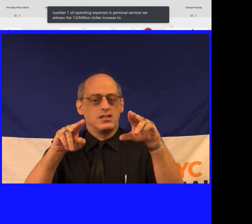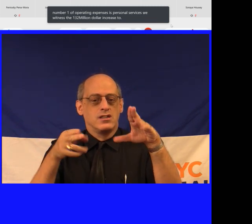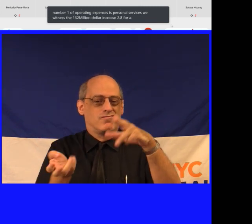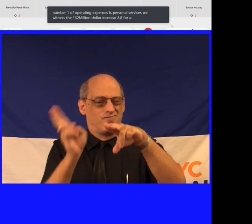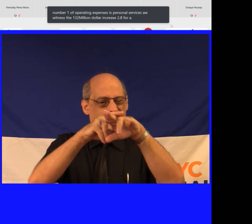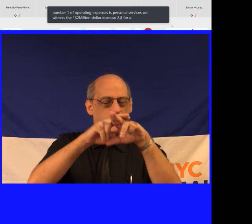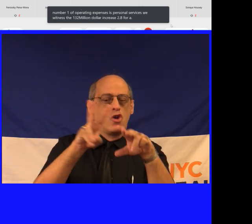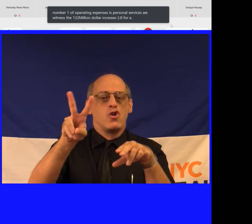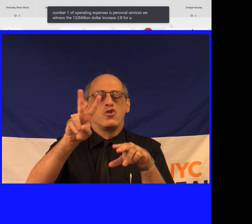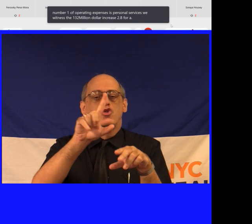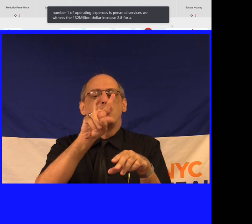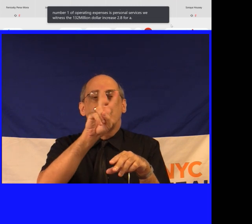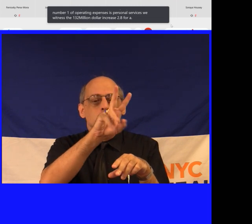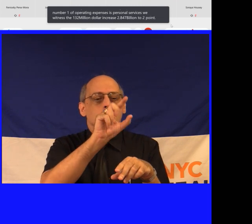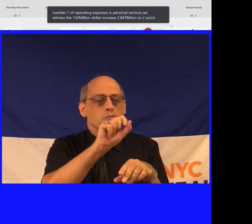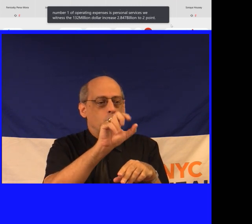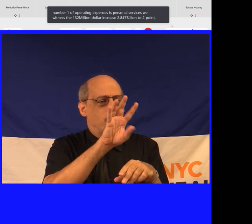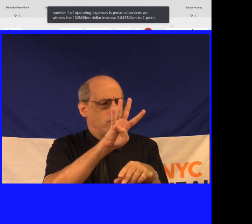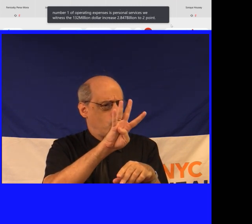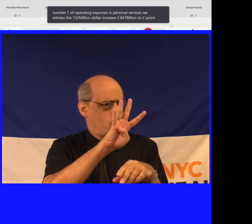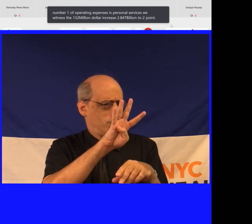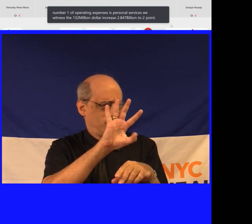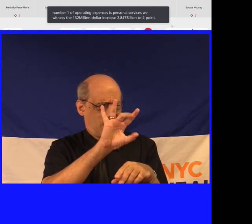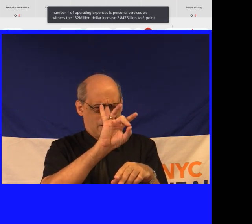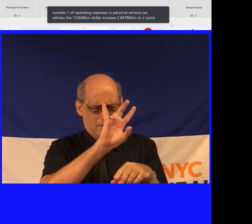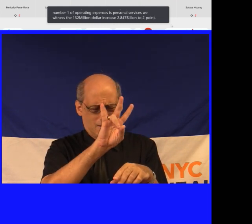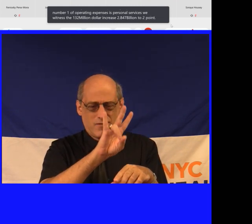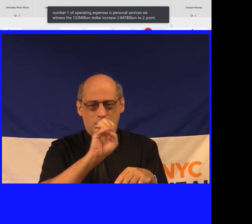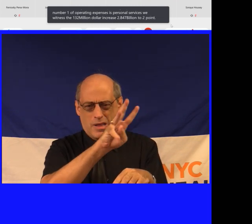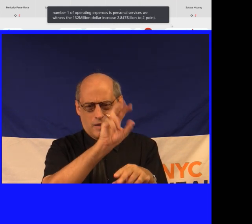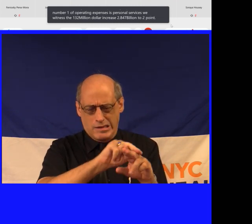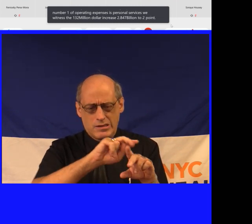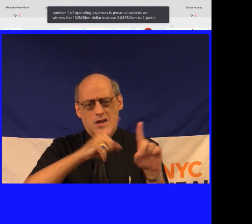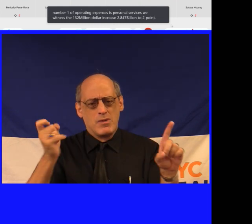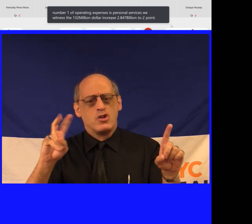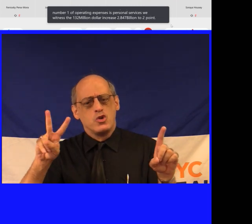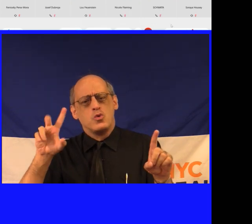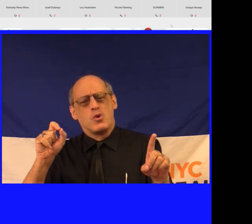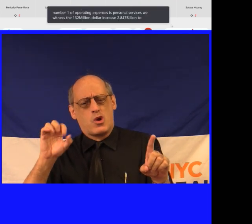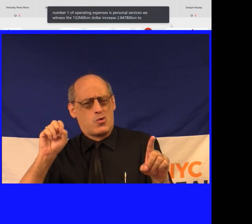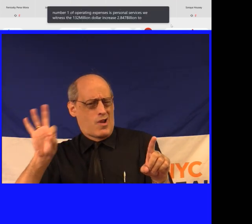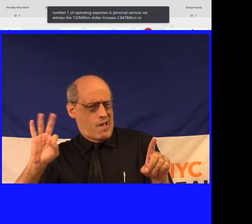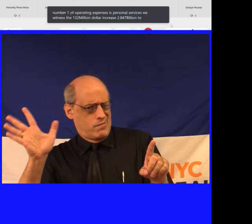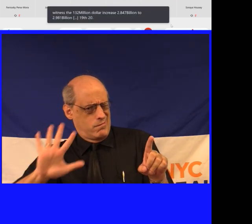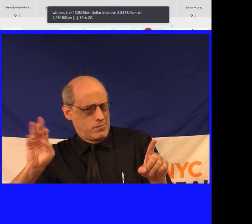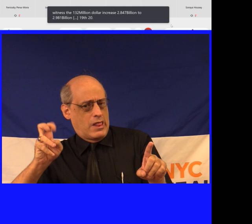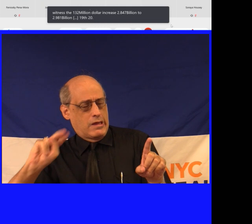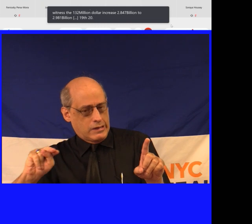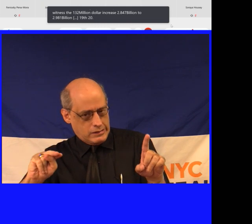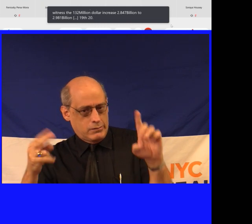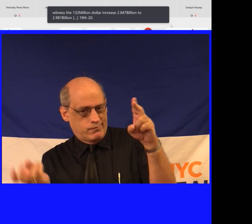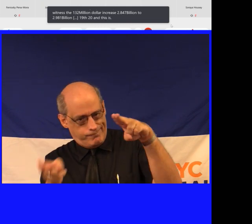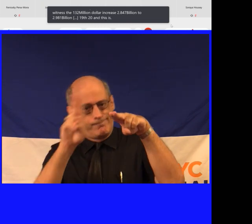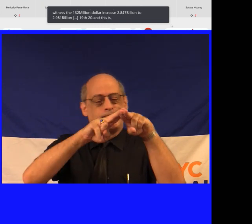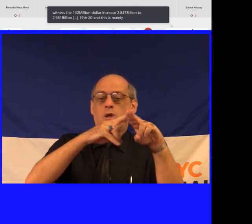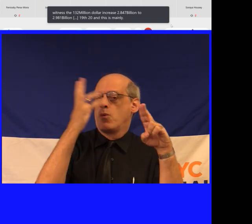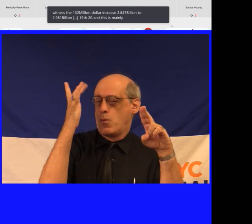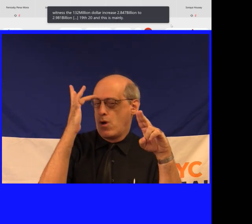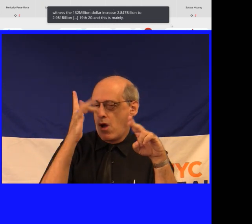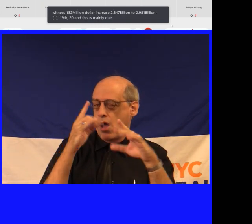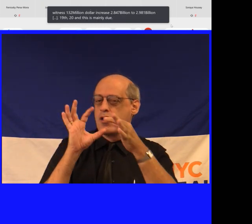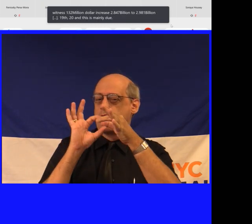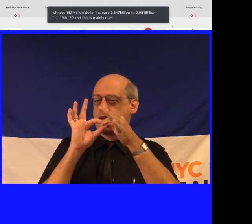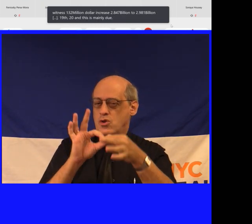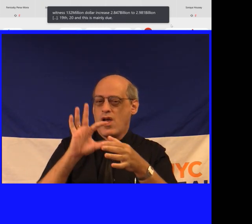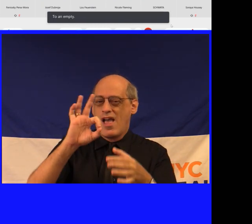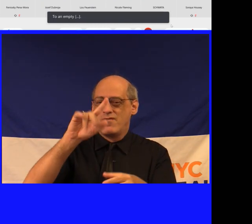2.847 billion to 2.980 billion, FY19 to FY20. And this is mainly due to an